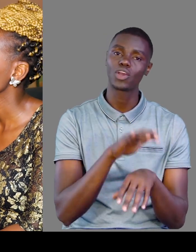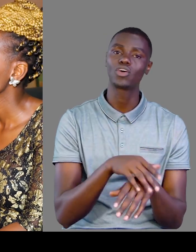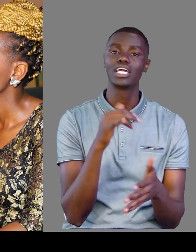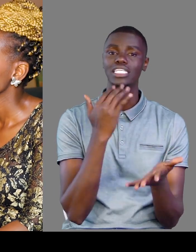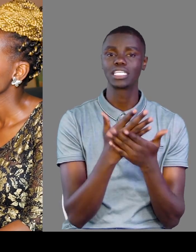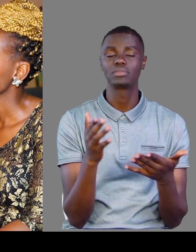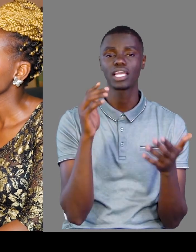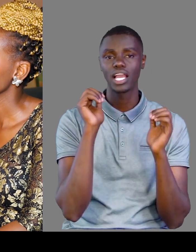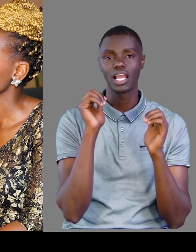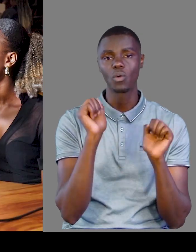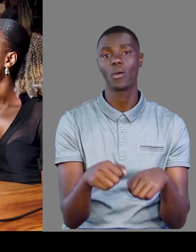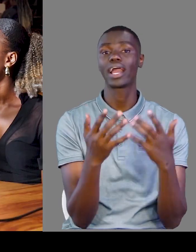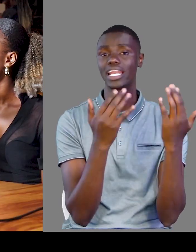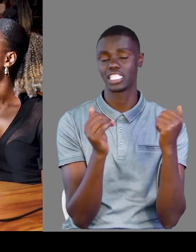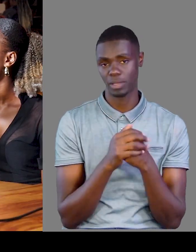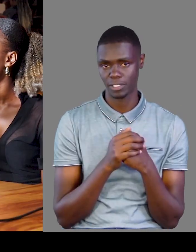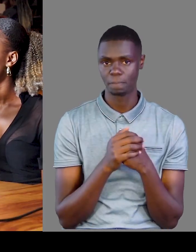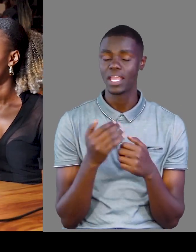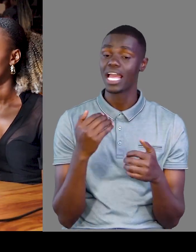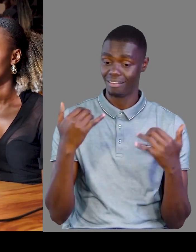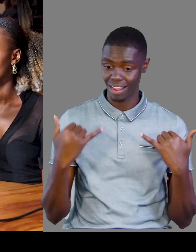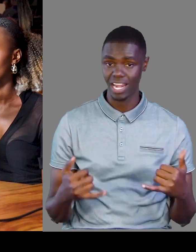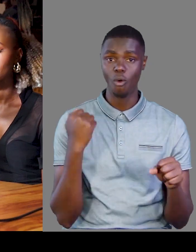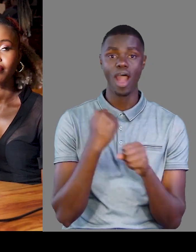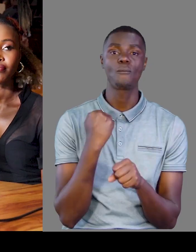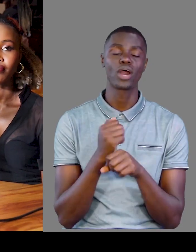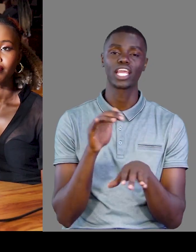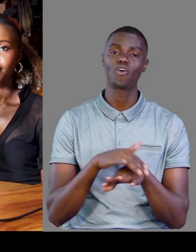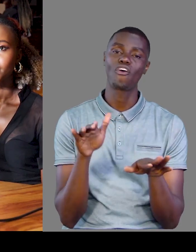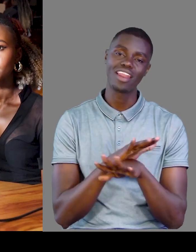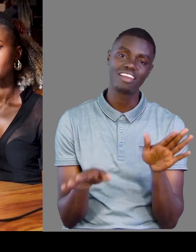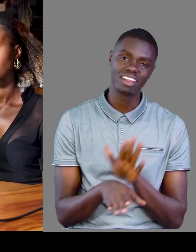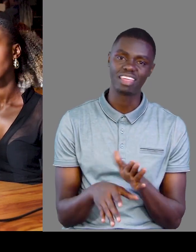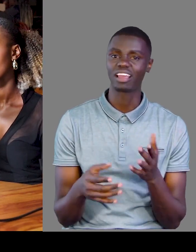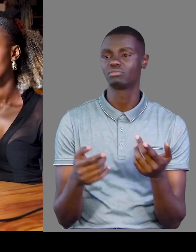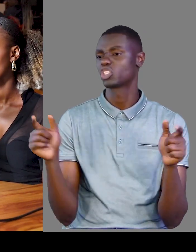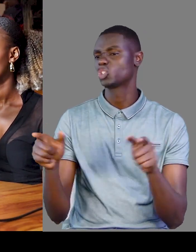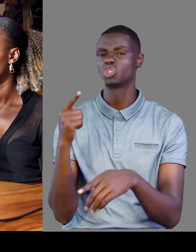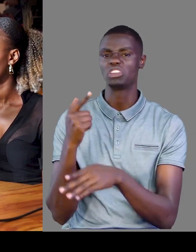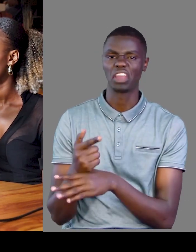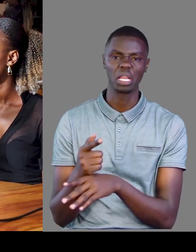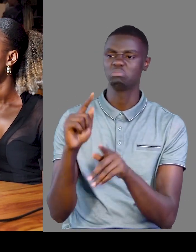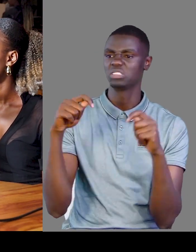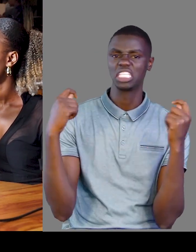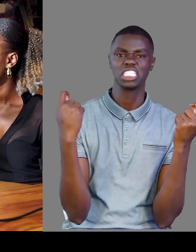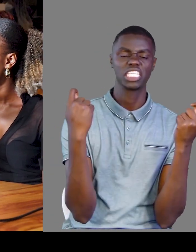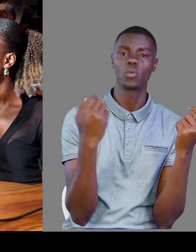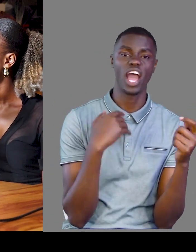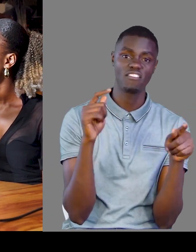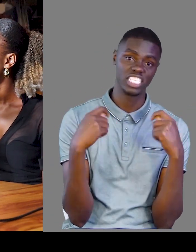socials? Me, I'm constantly working on everything. What is something I'm gonna short film, I'm working, I have a team yenye tuna